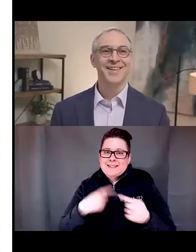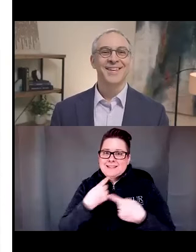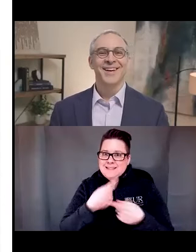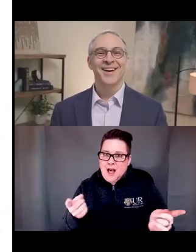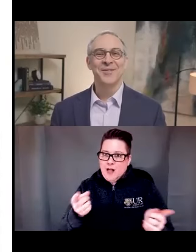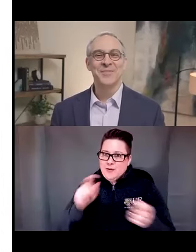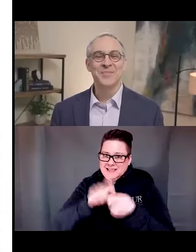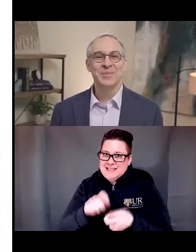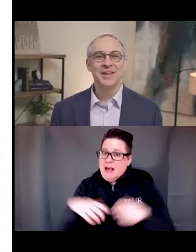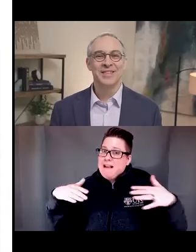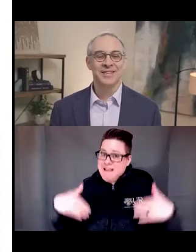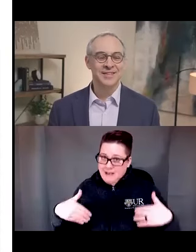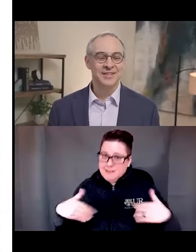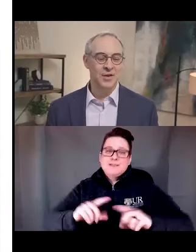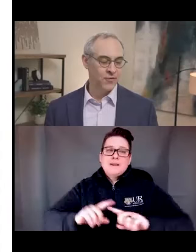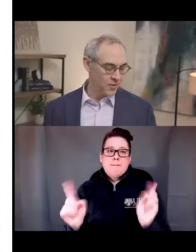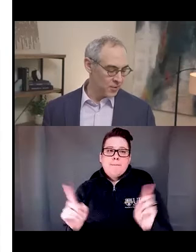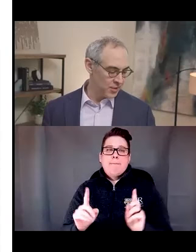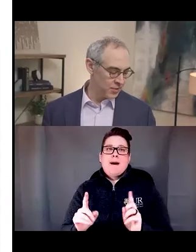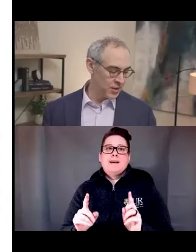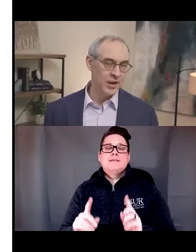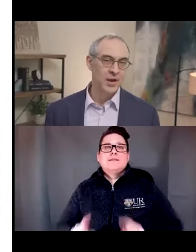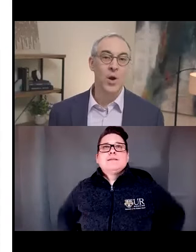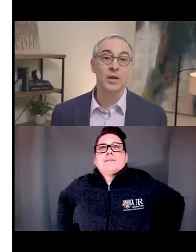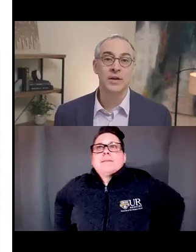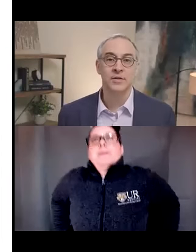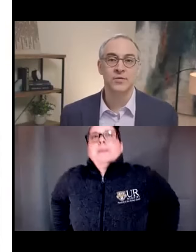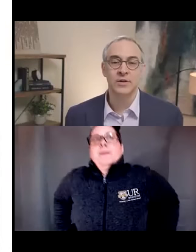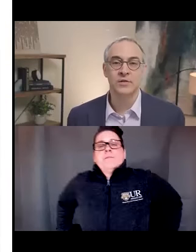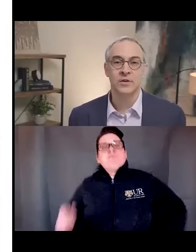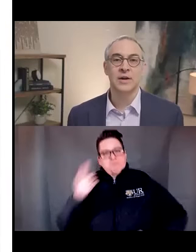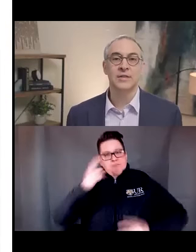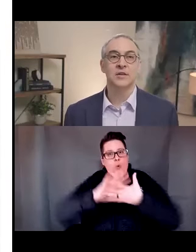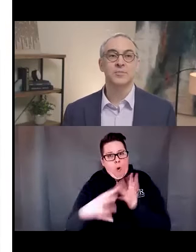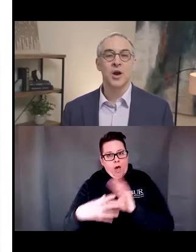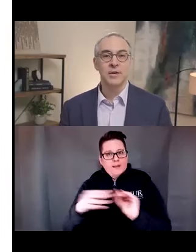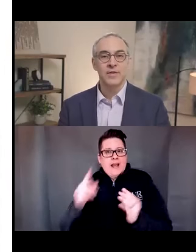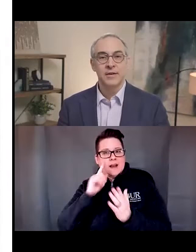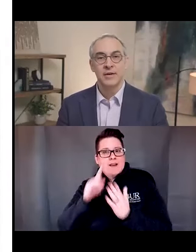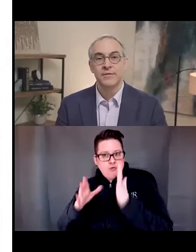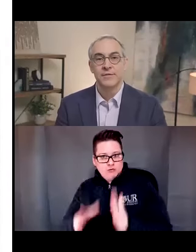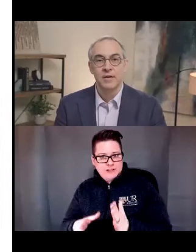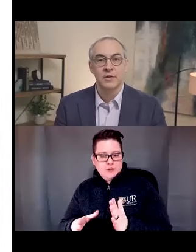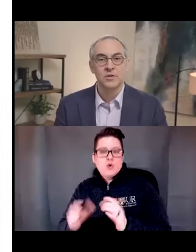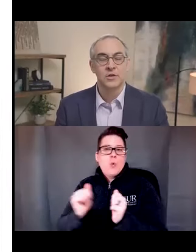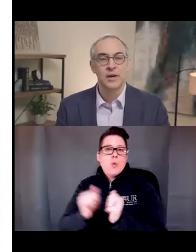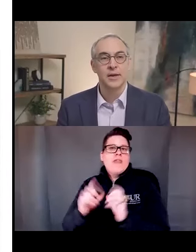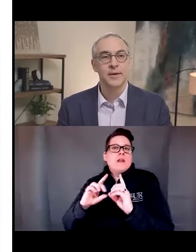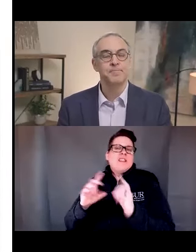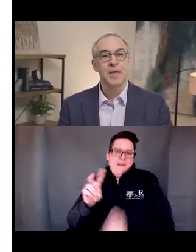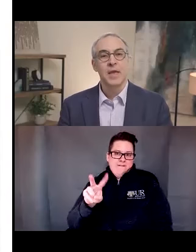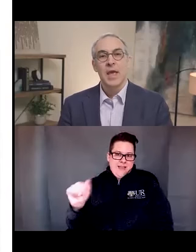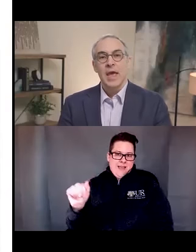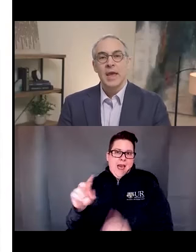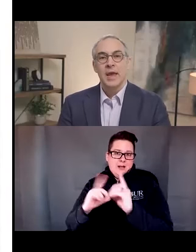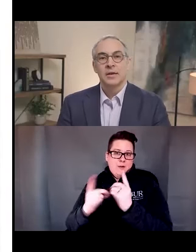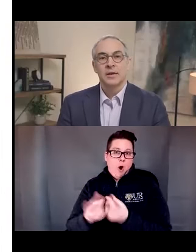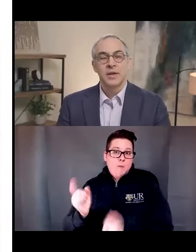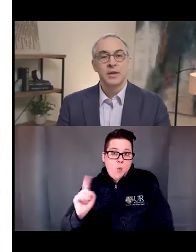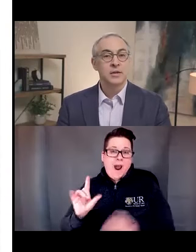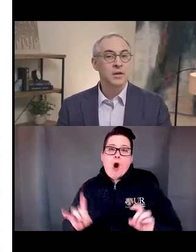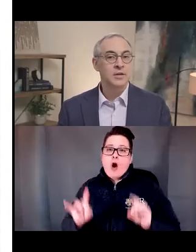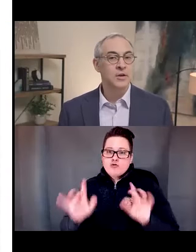yet, but this is with a qualitative researcher at the Department of Veteran Affairs in Australia.